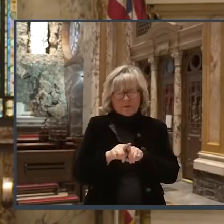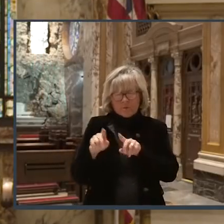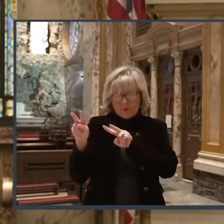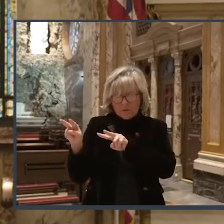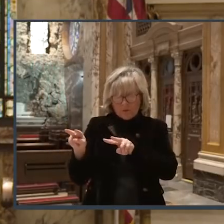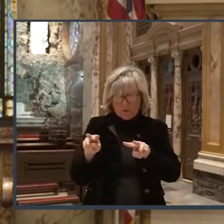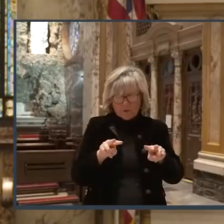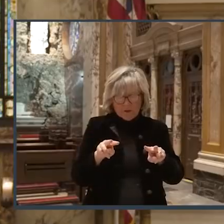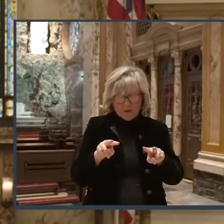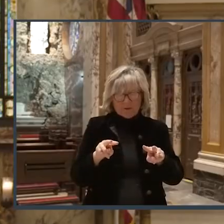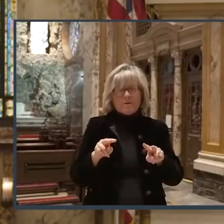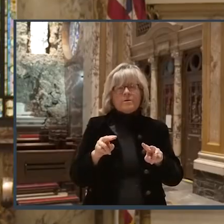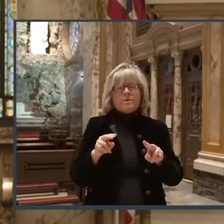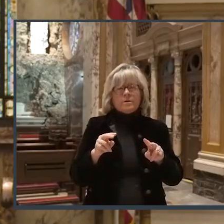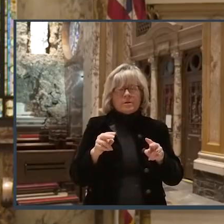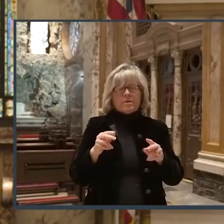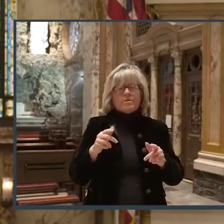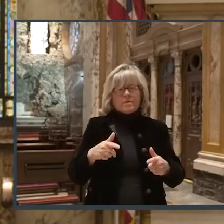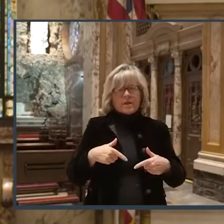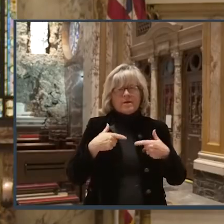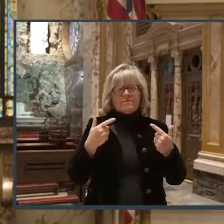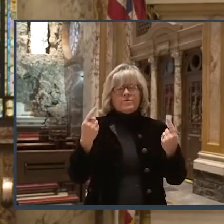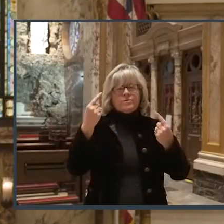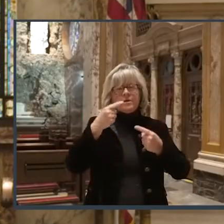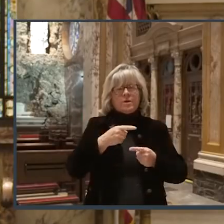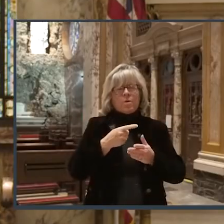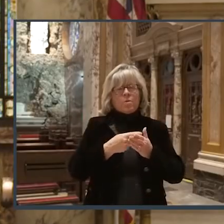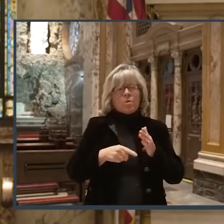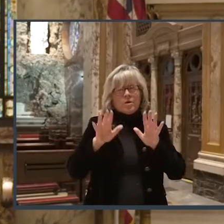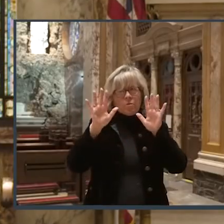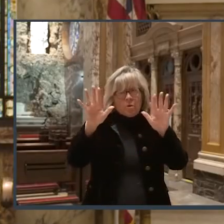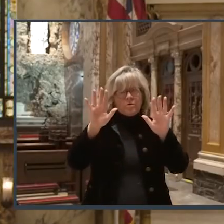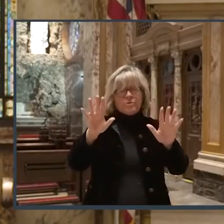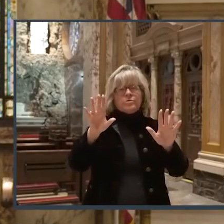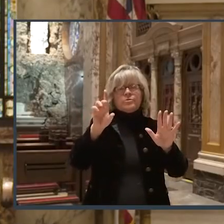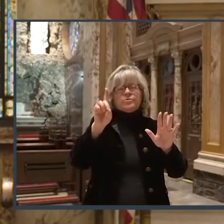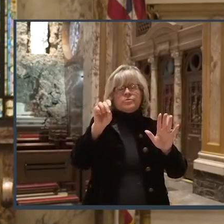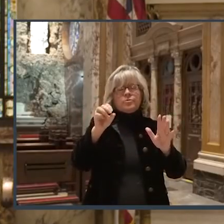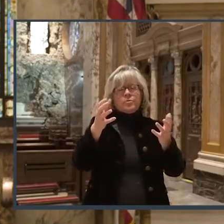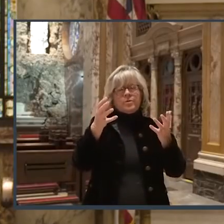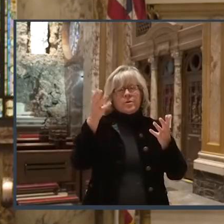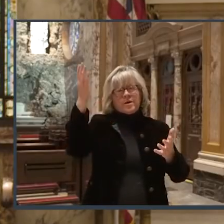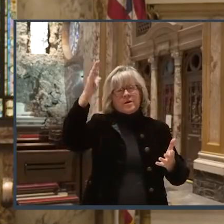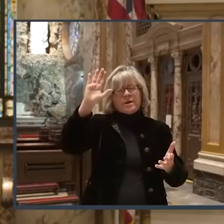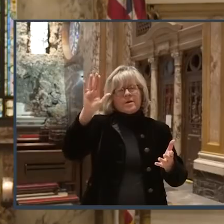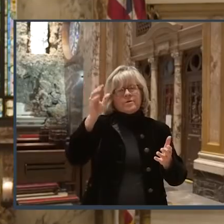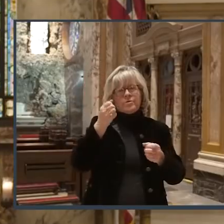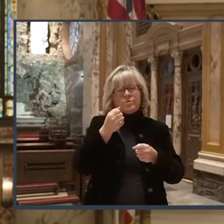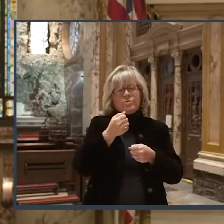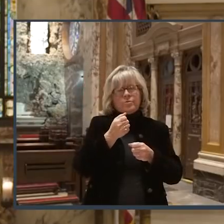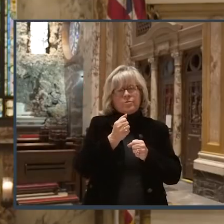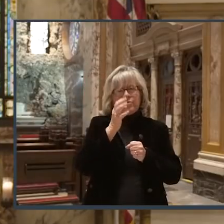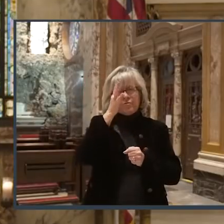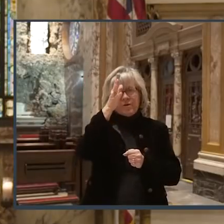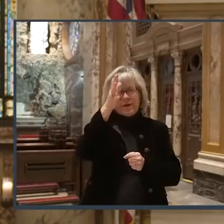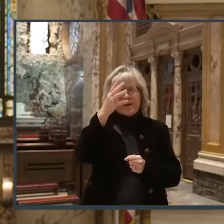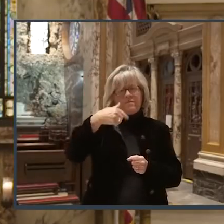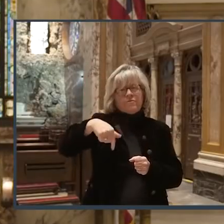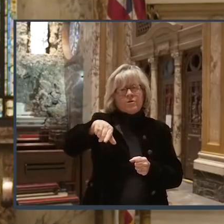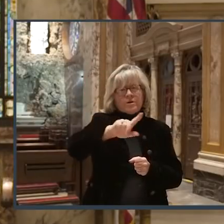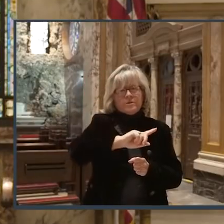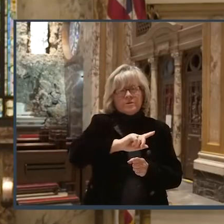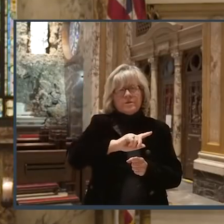today, what wonders do we want God to perform for us? Are there people in our